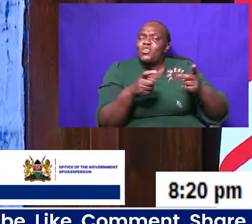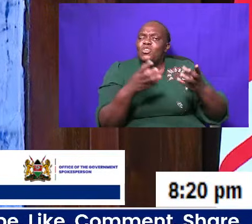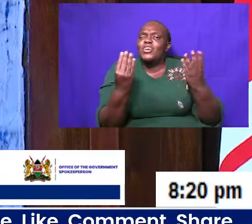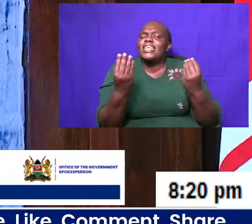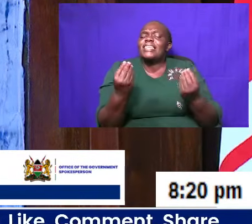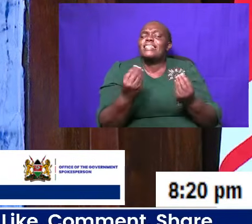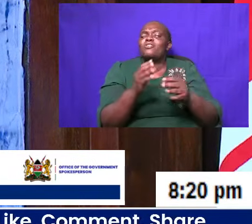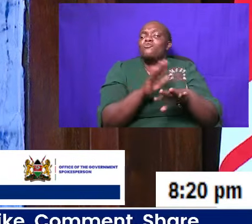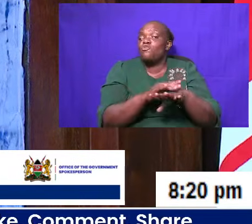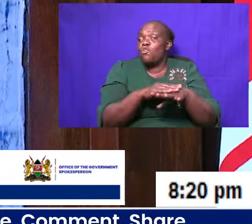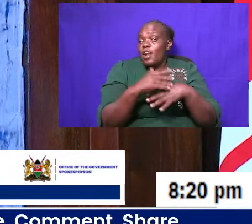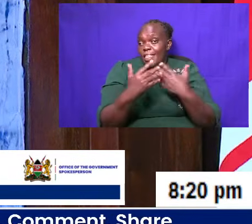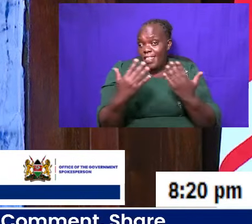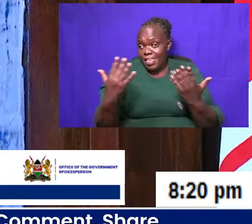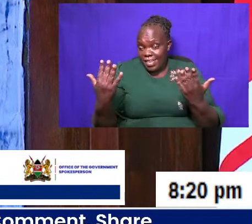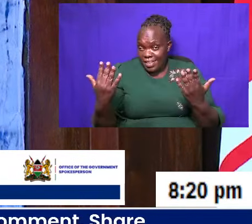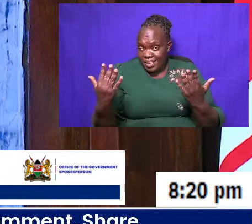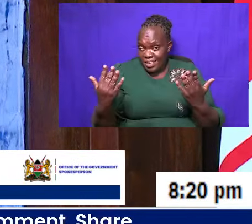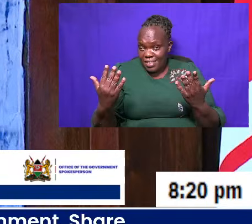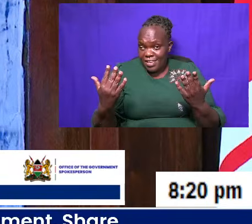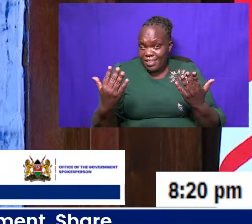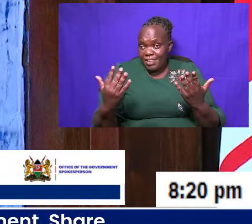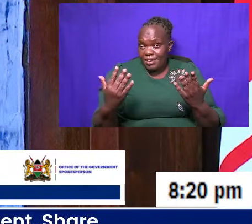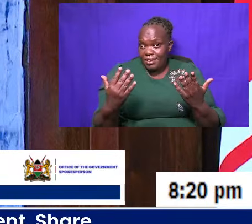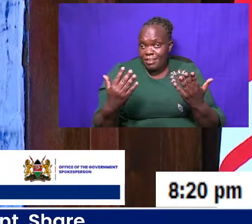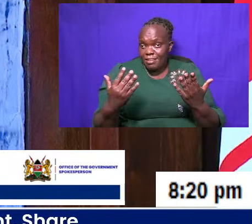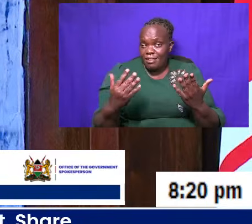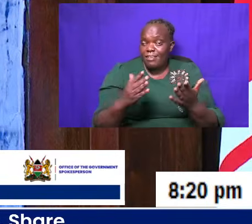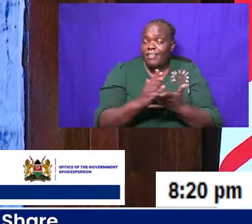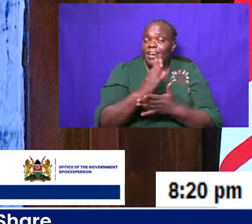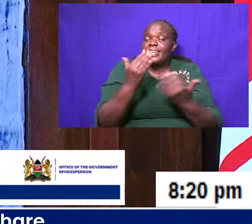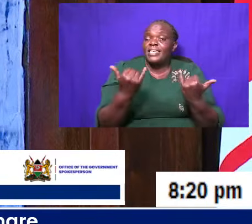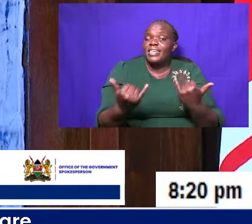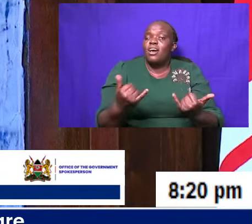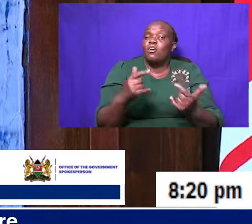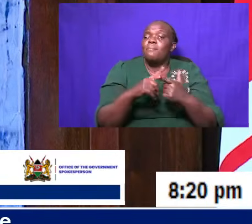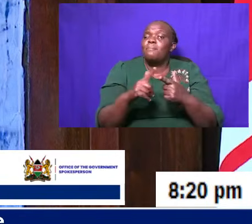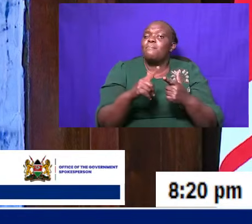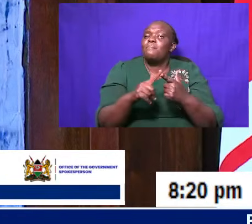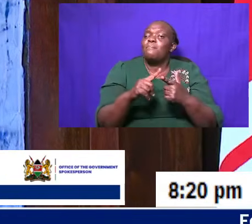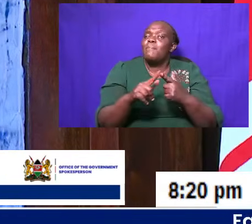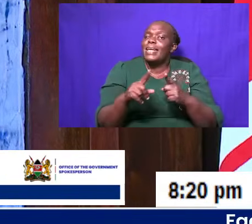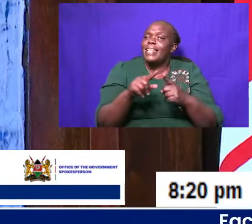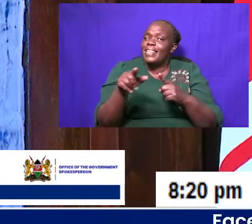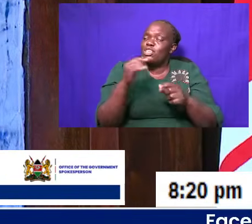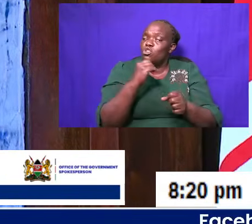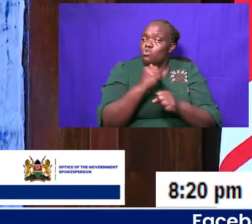interesting thing. Unfortunately, I'm not coding right now, but that's what I did.